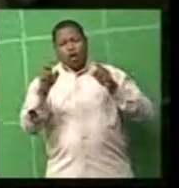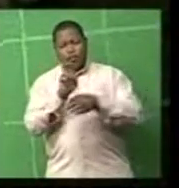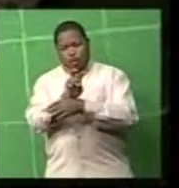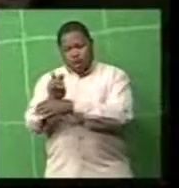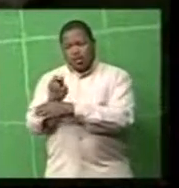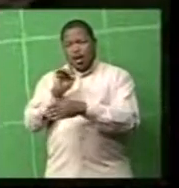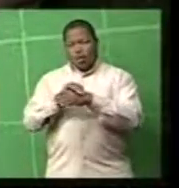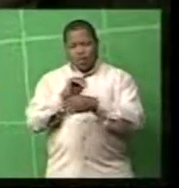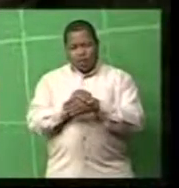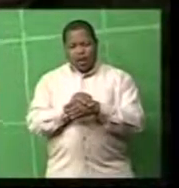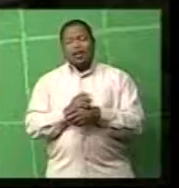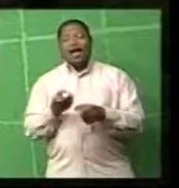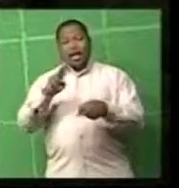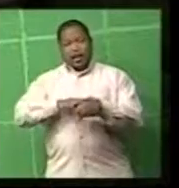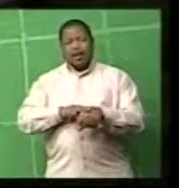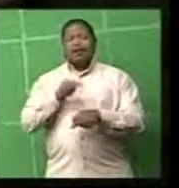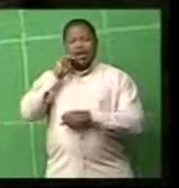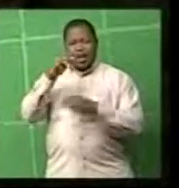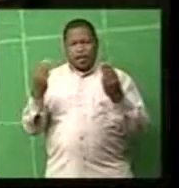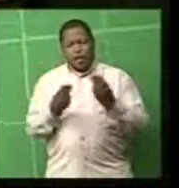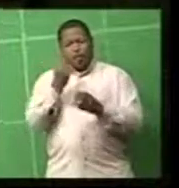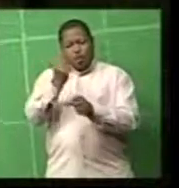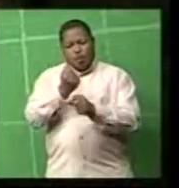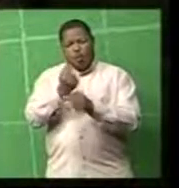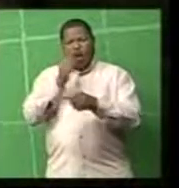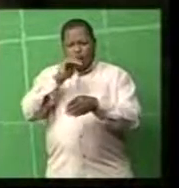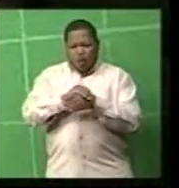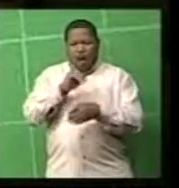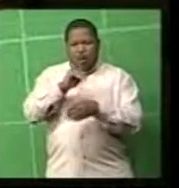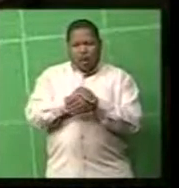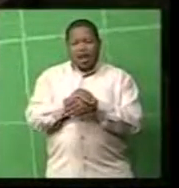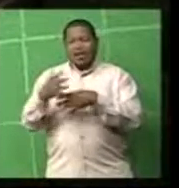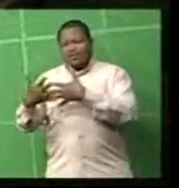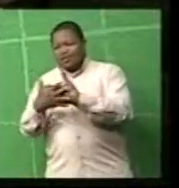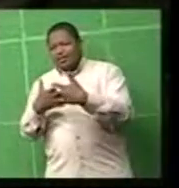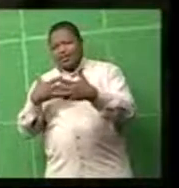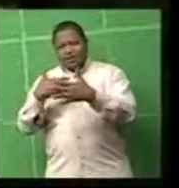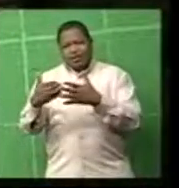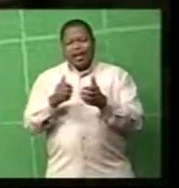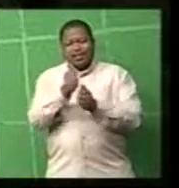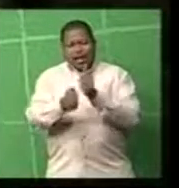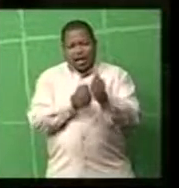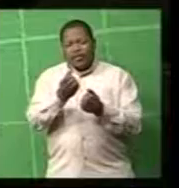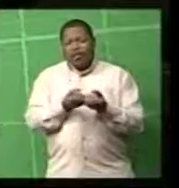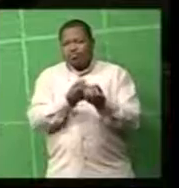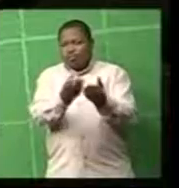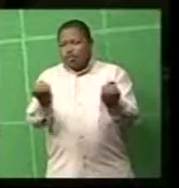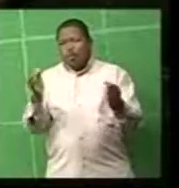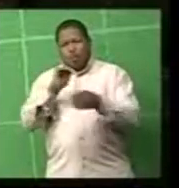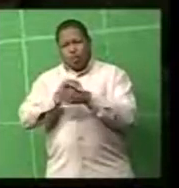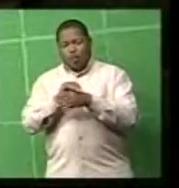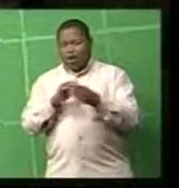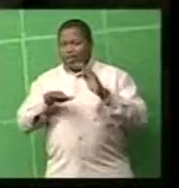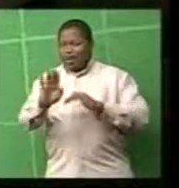and reduce new infections. Today need to make seven now who are living with